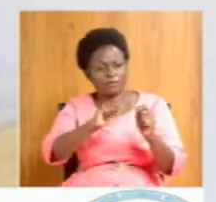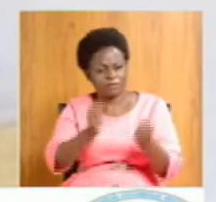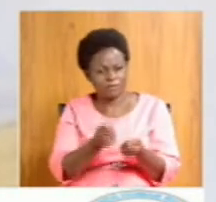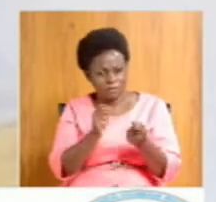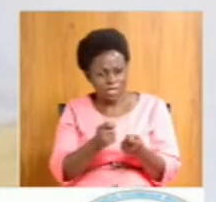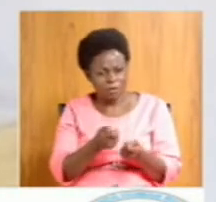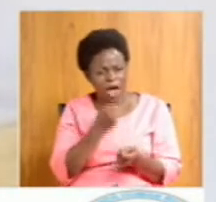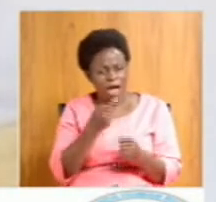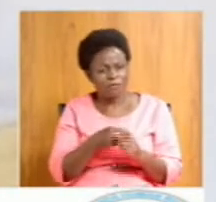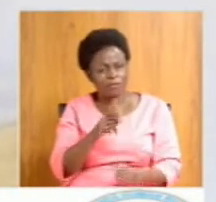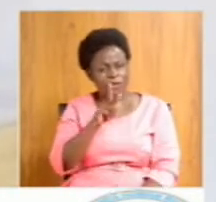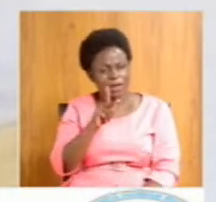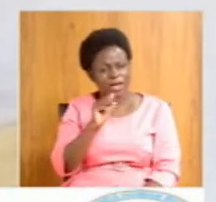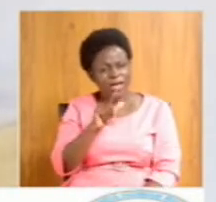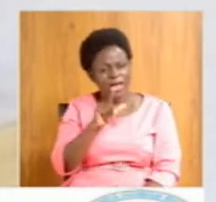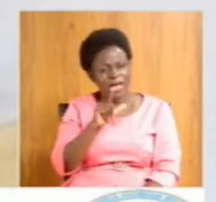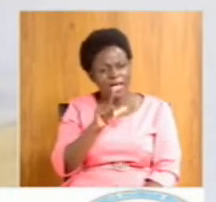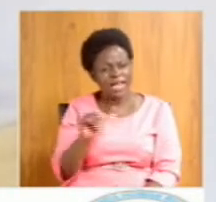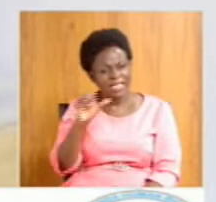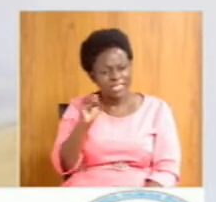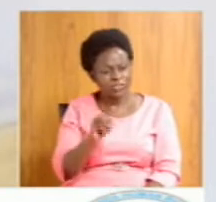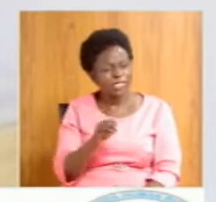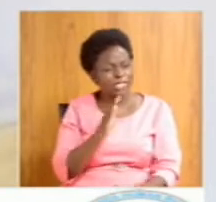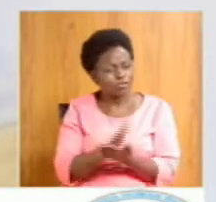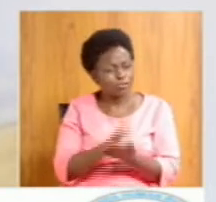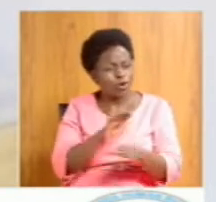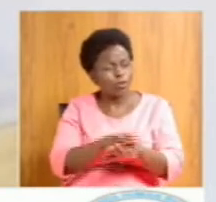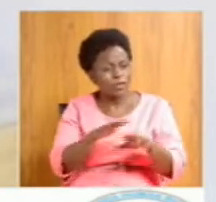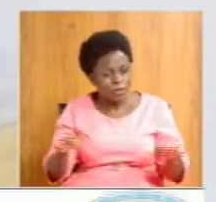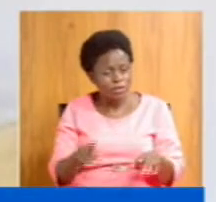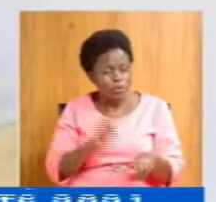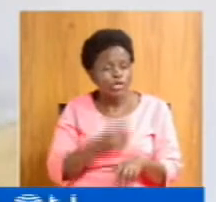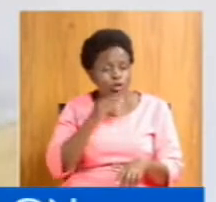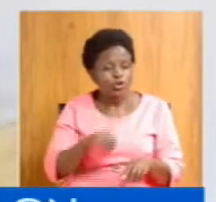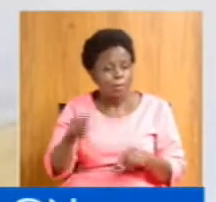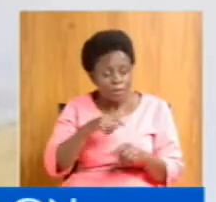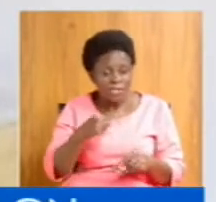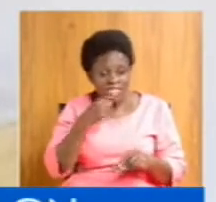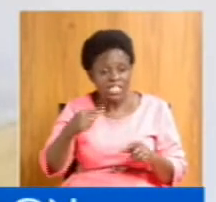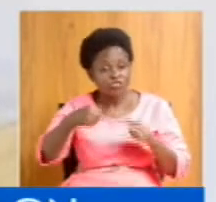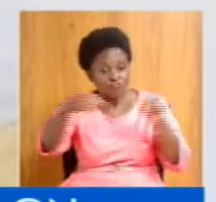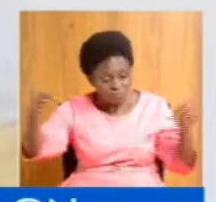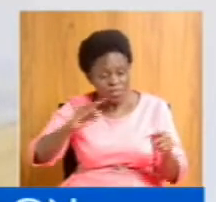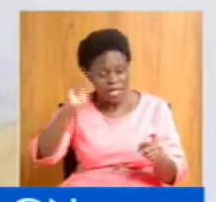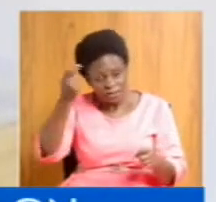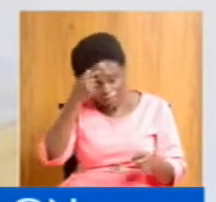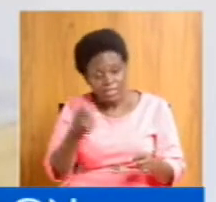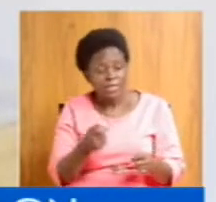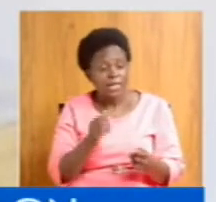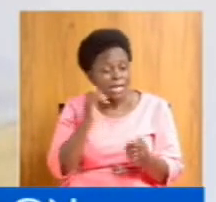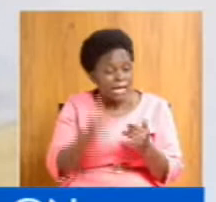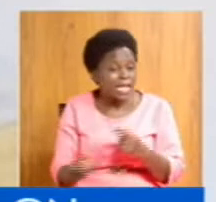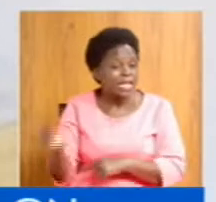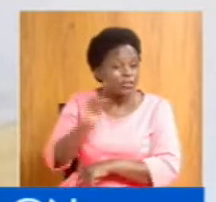Zizou. So these are facts on the ground. But at the moment, we talk about them. We present them. But we shall keep that. Because